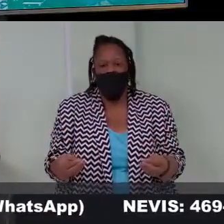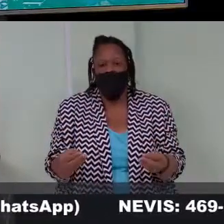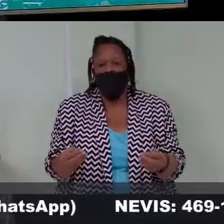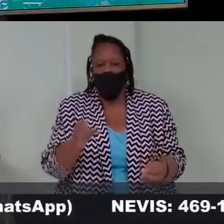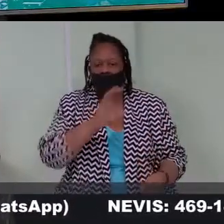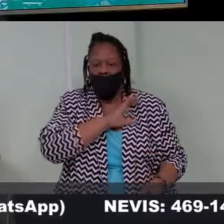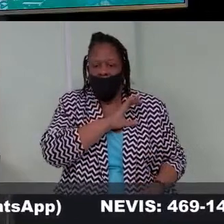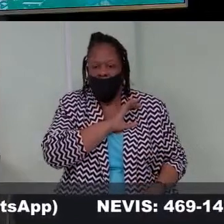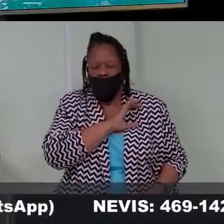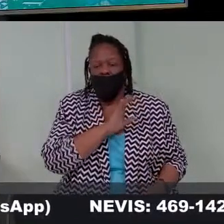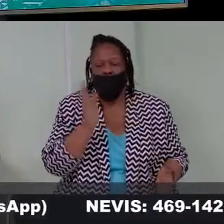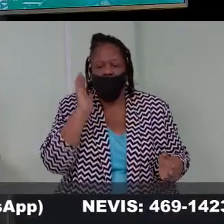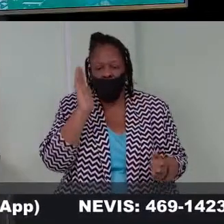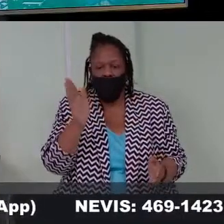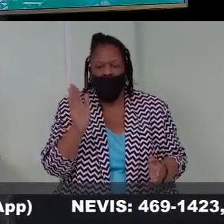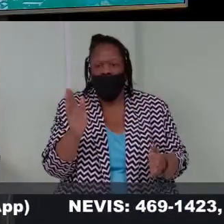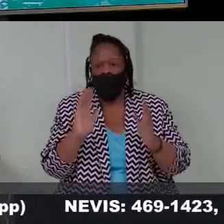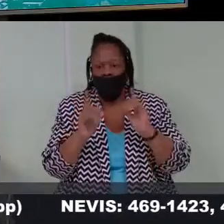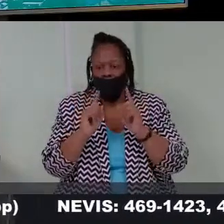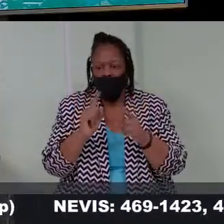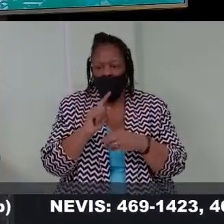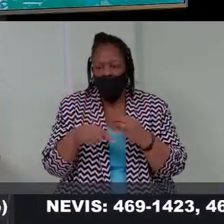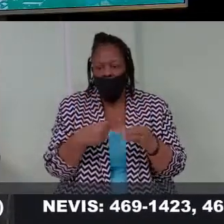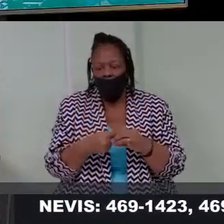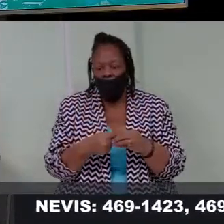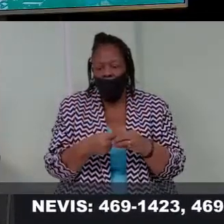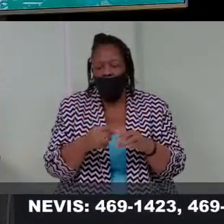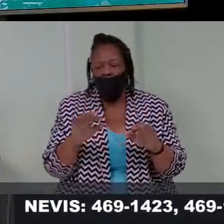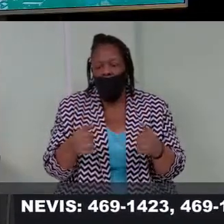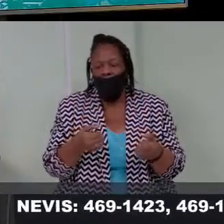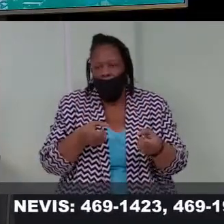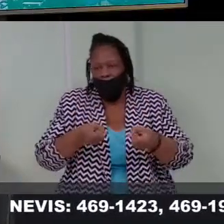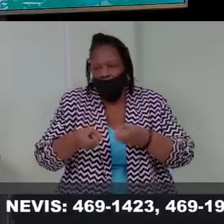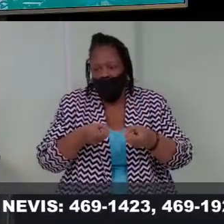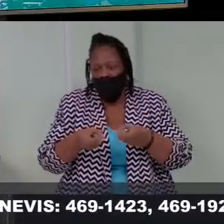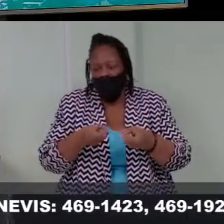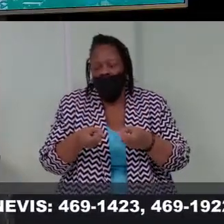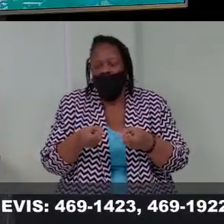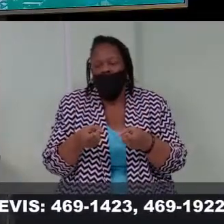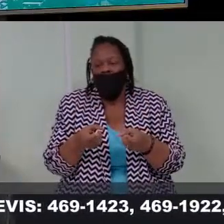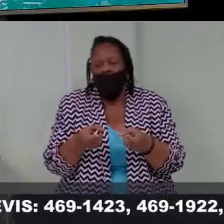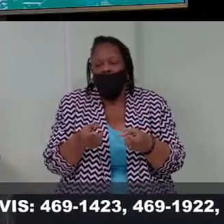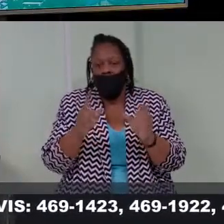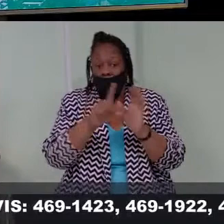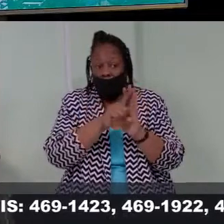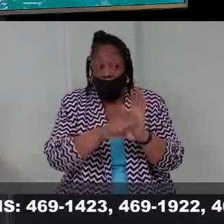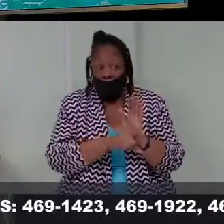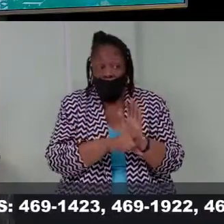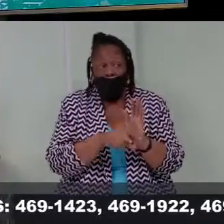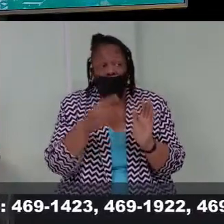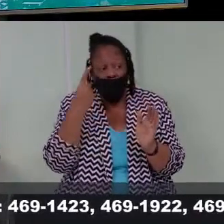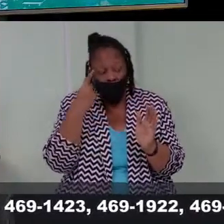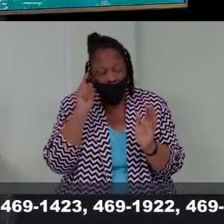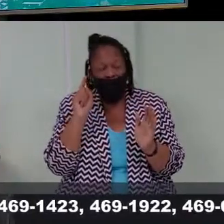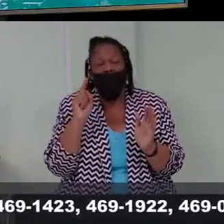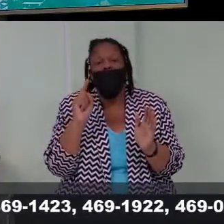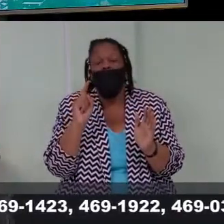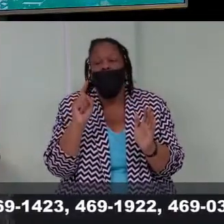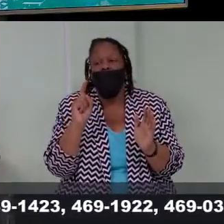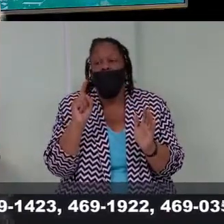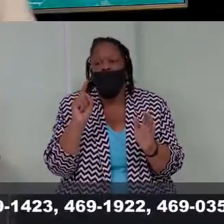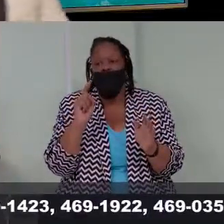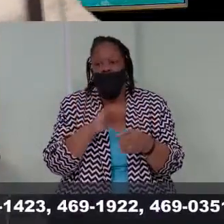to the prevention and control of the COVID-19 virus. Superintendent Henry.